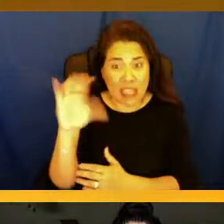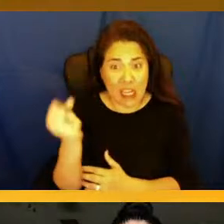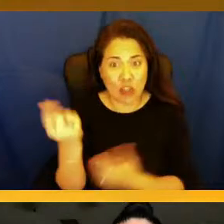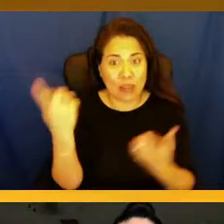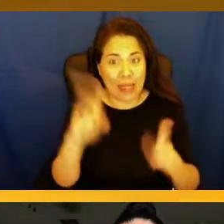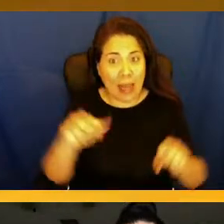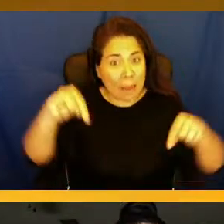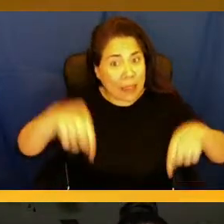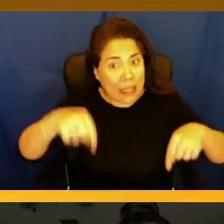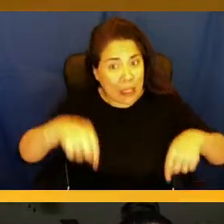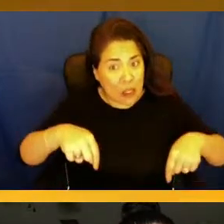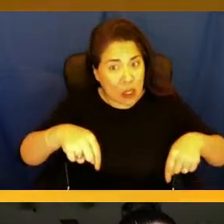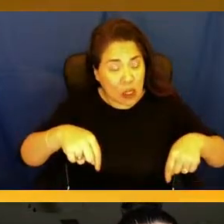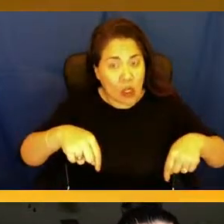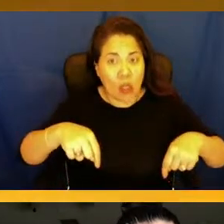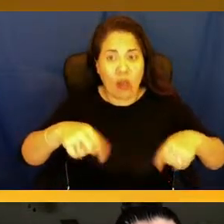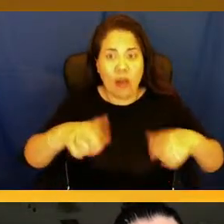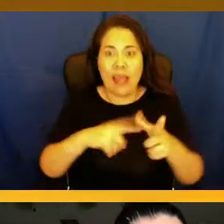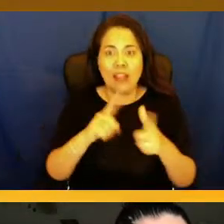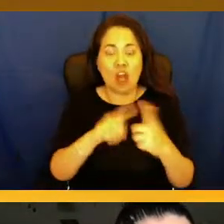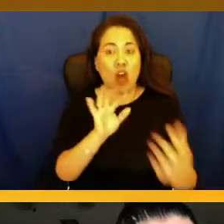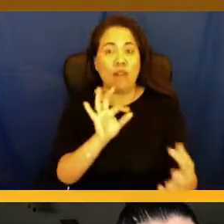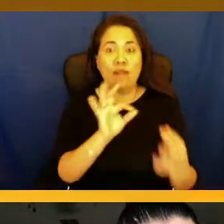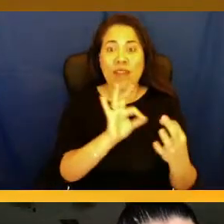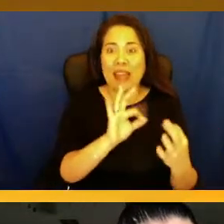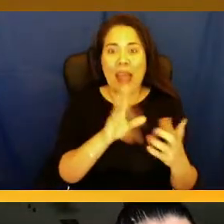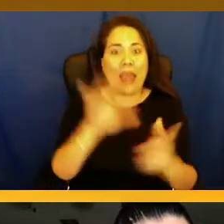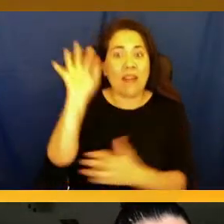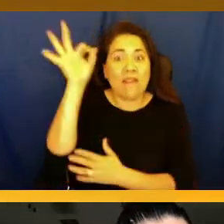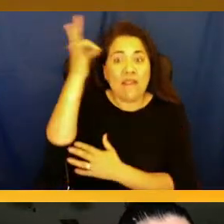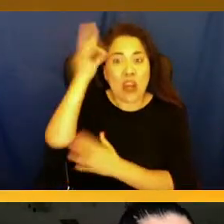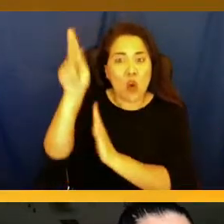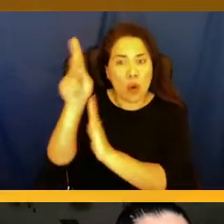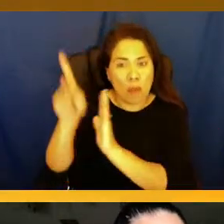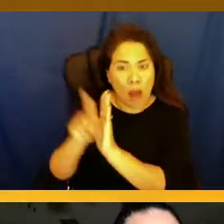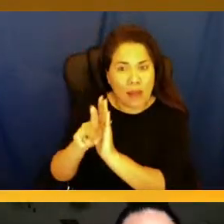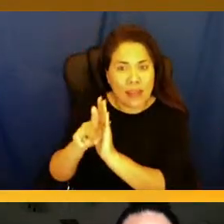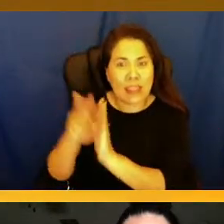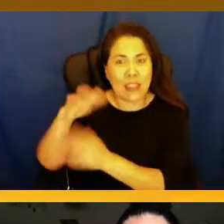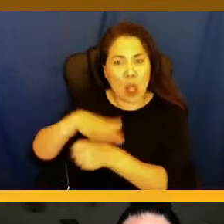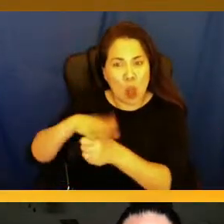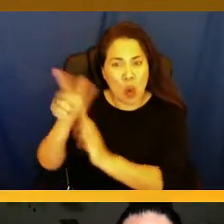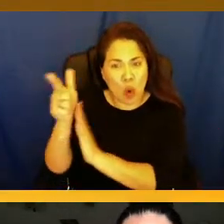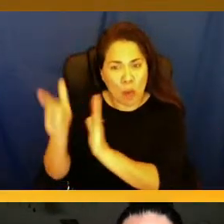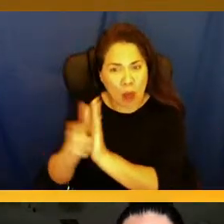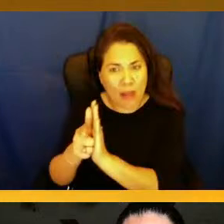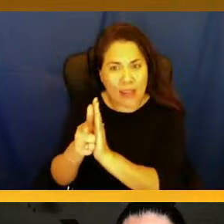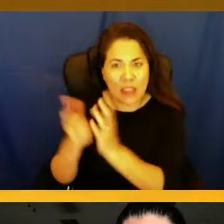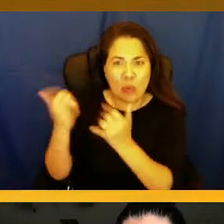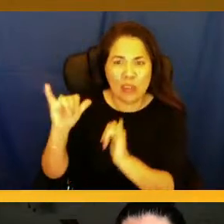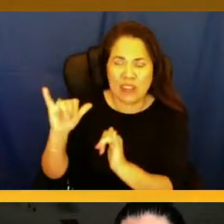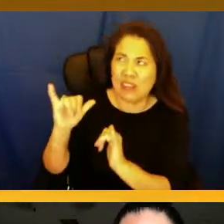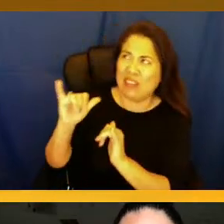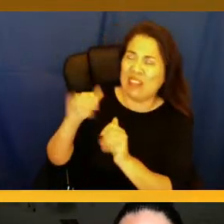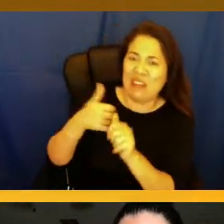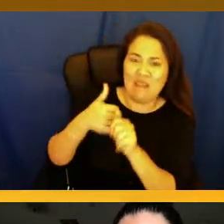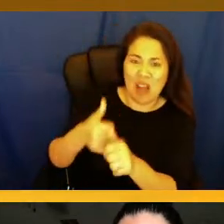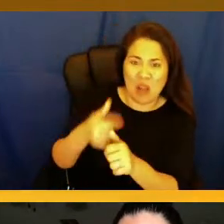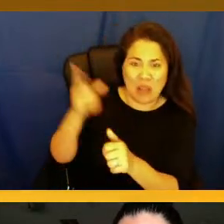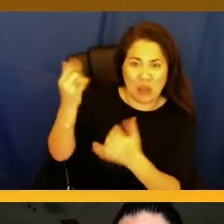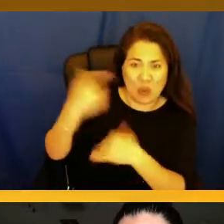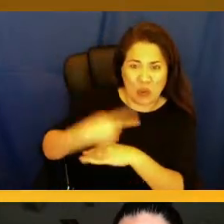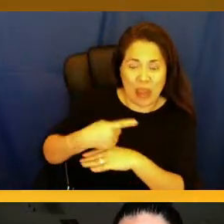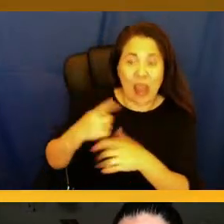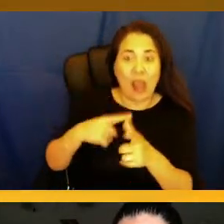or it's all failed federal policies, you know, that we're still dealing with to this day. For example, the